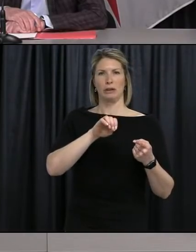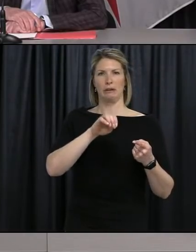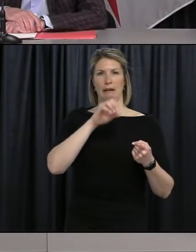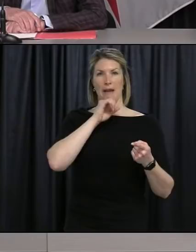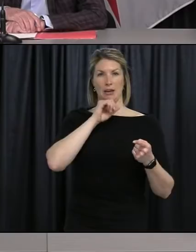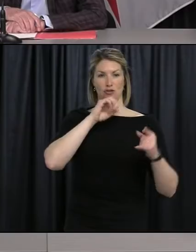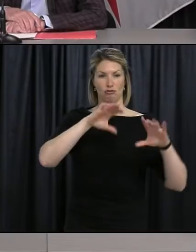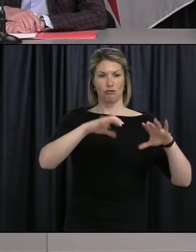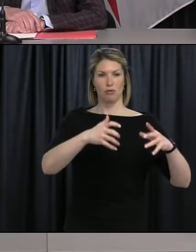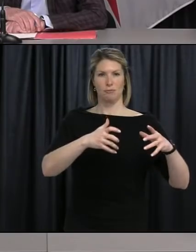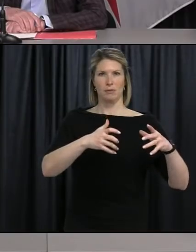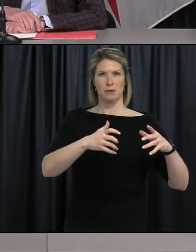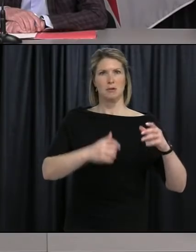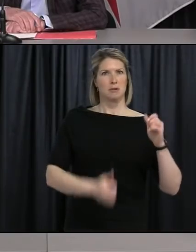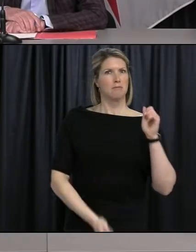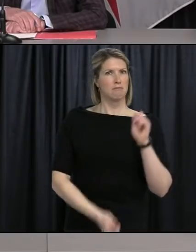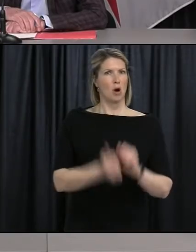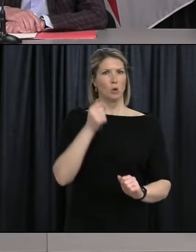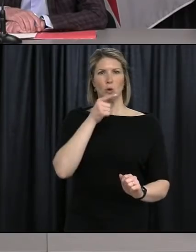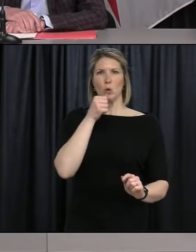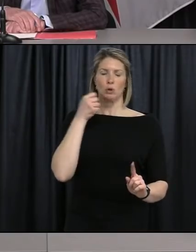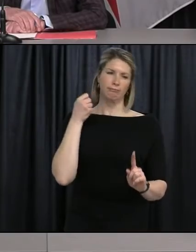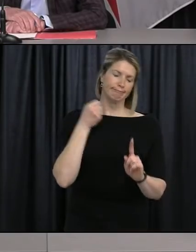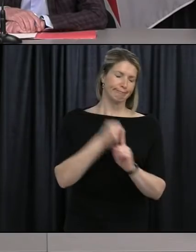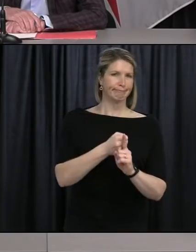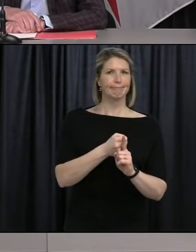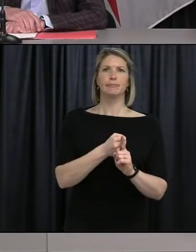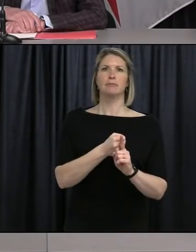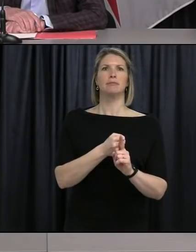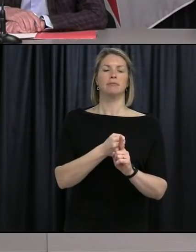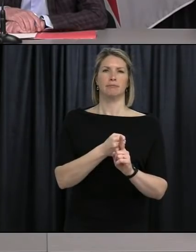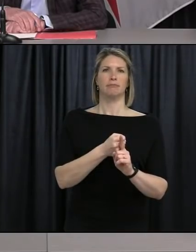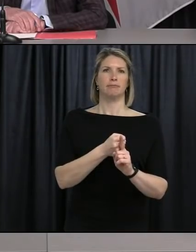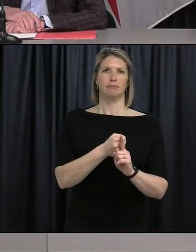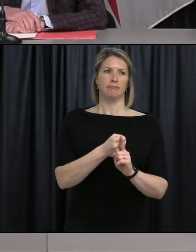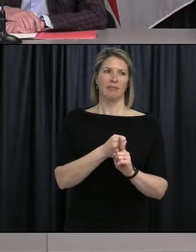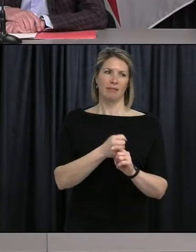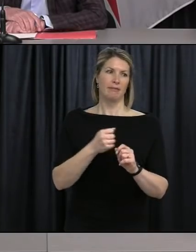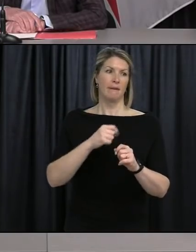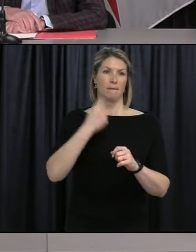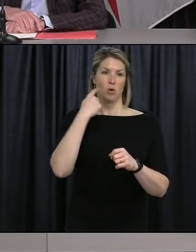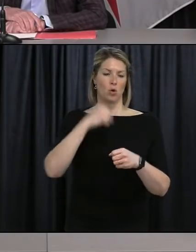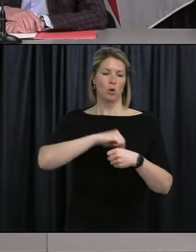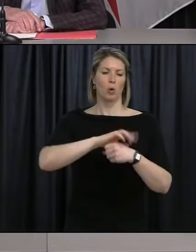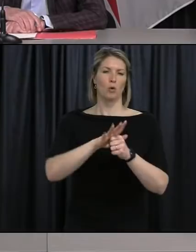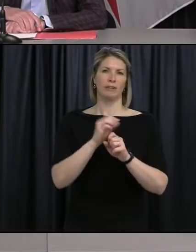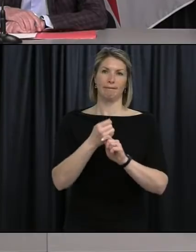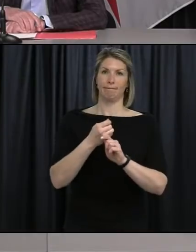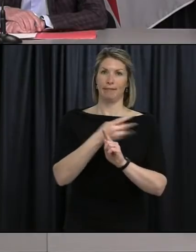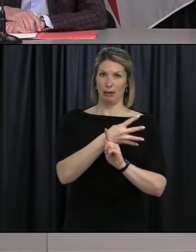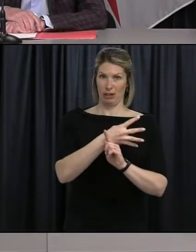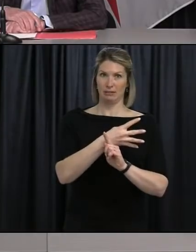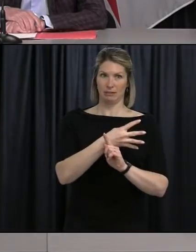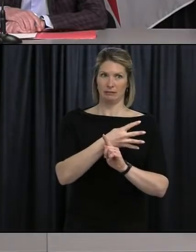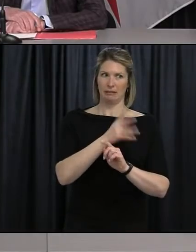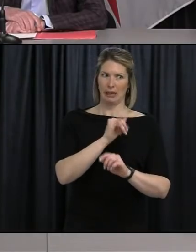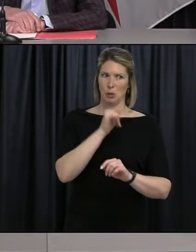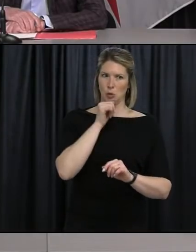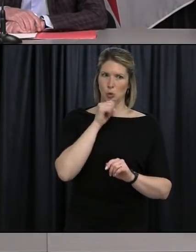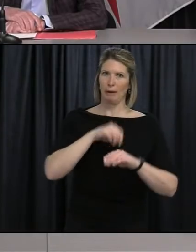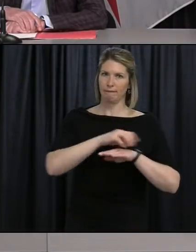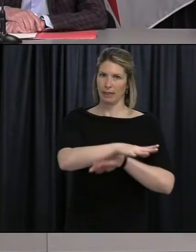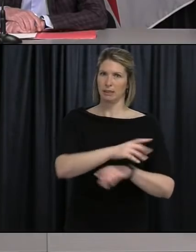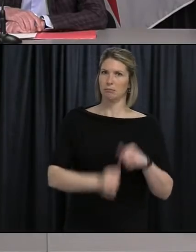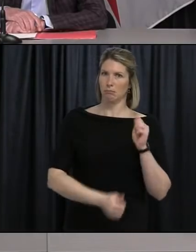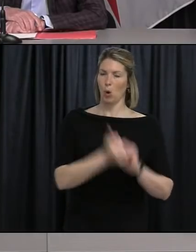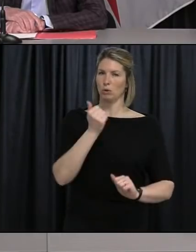spaces across Canada, which ultimately affects healthcare in itself. Are we looking to maybe move our vaccination plan a little bit